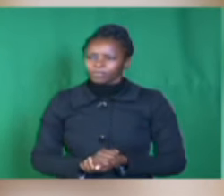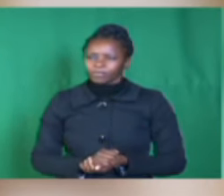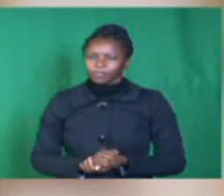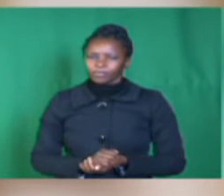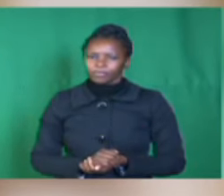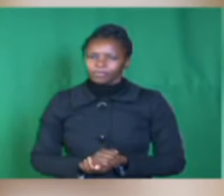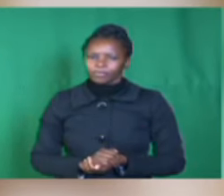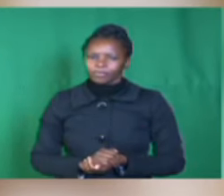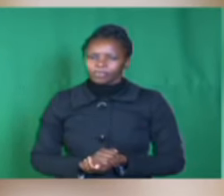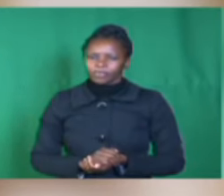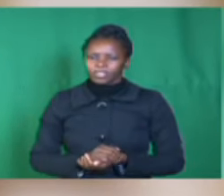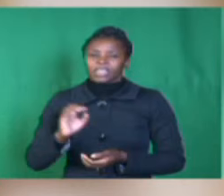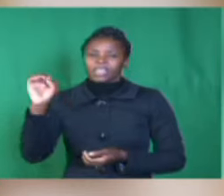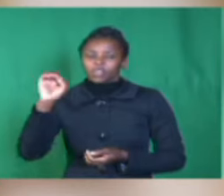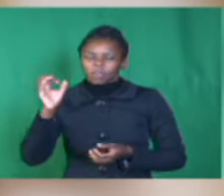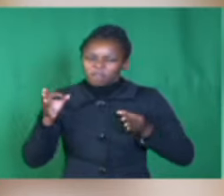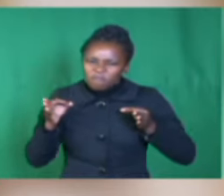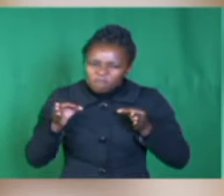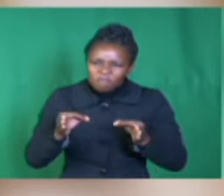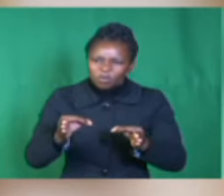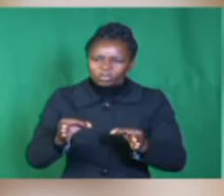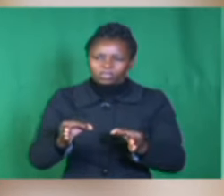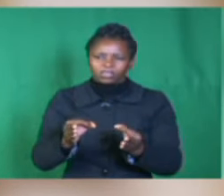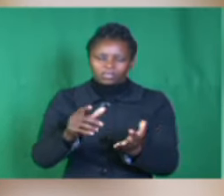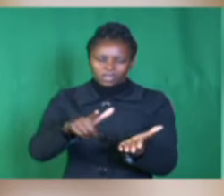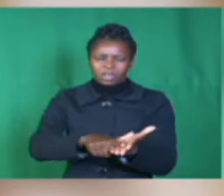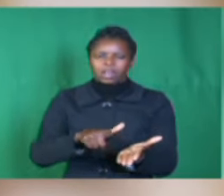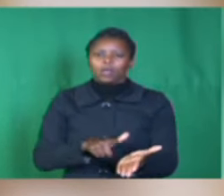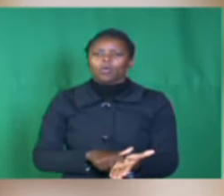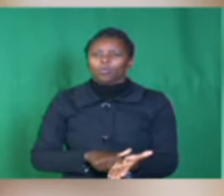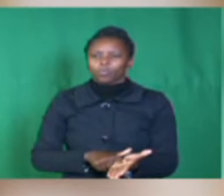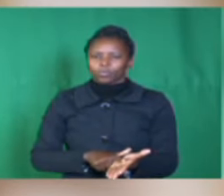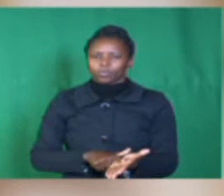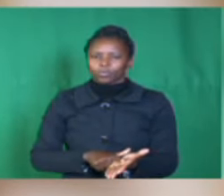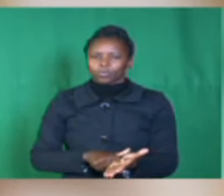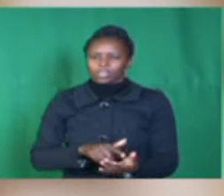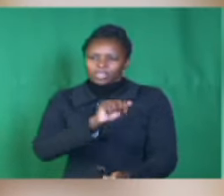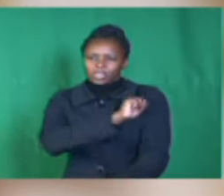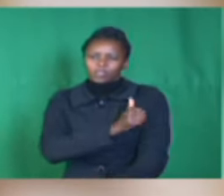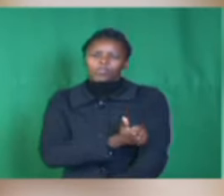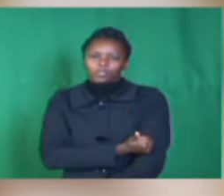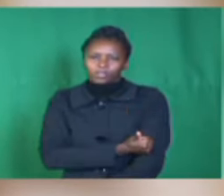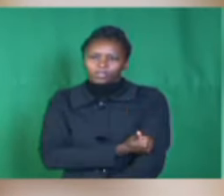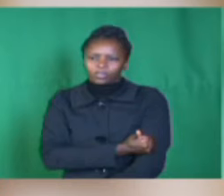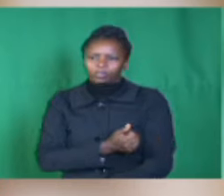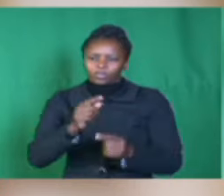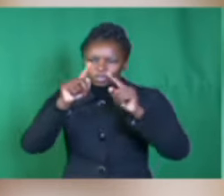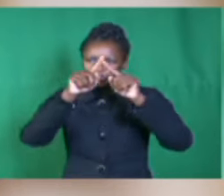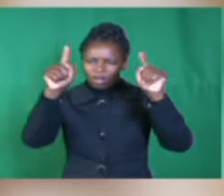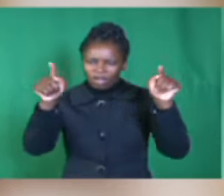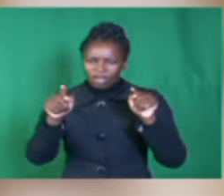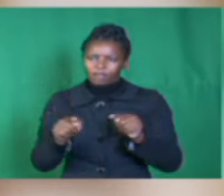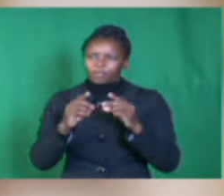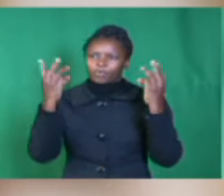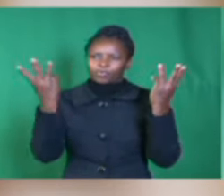Europeans forced their laws and authority. They forced their laws and authority to Africans. They took